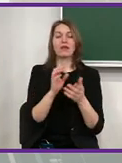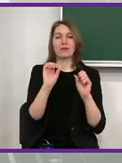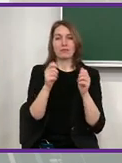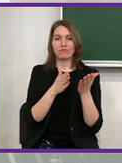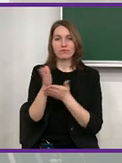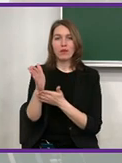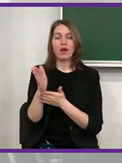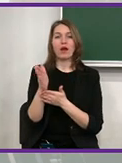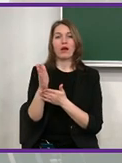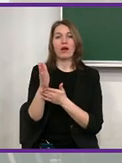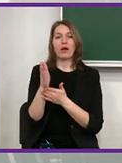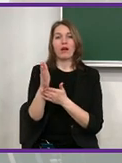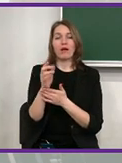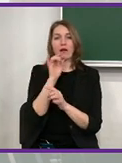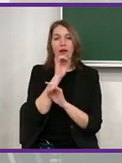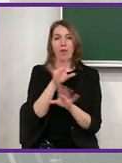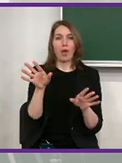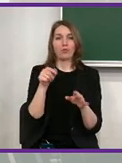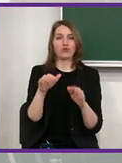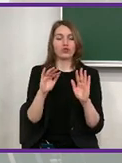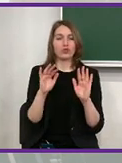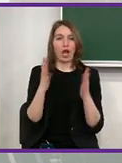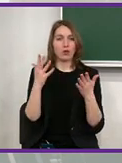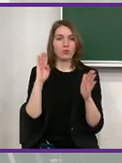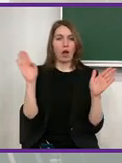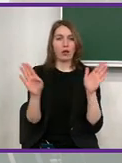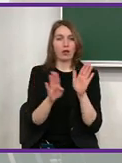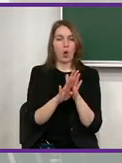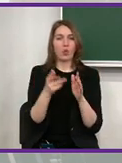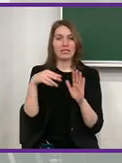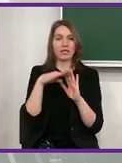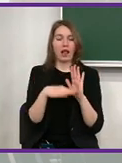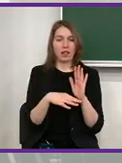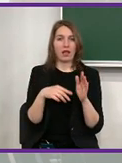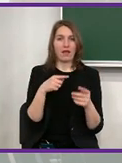that. Probably it could be linked with the civil responsibility or liability mechanism,